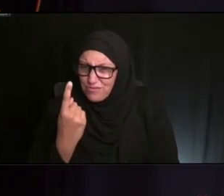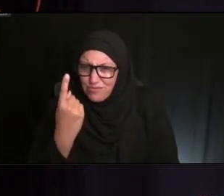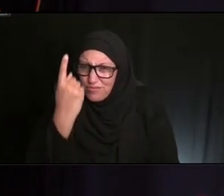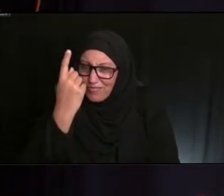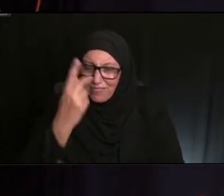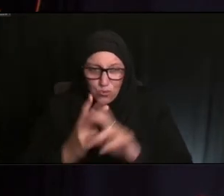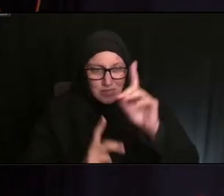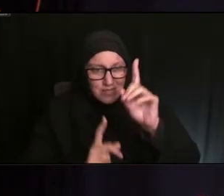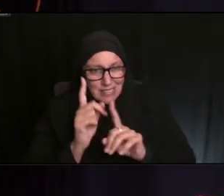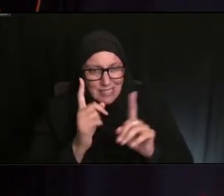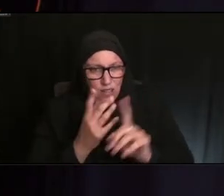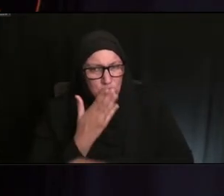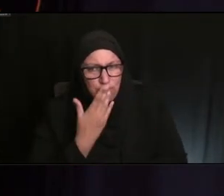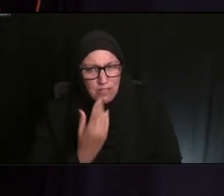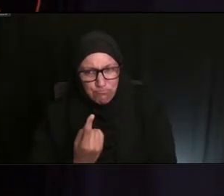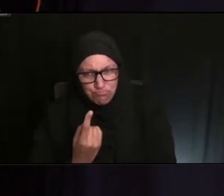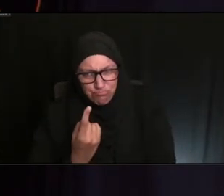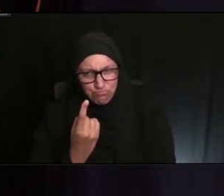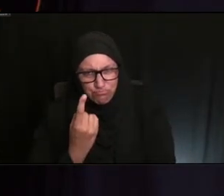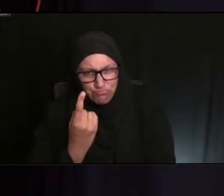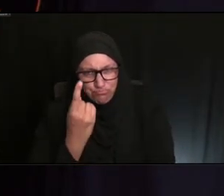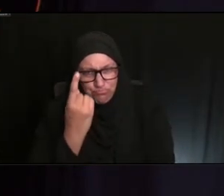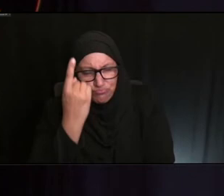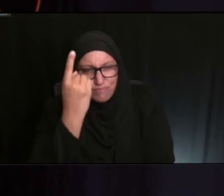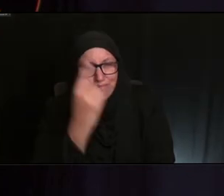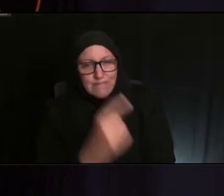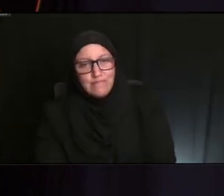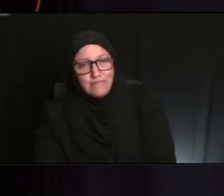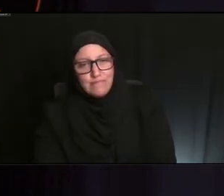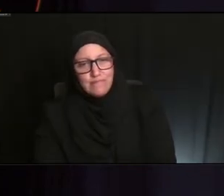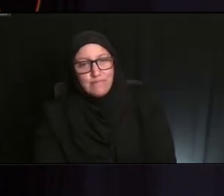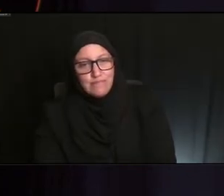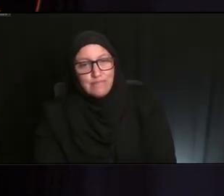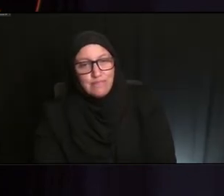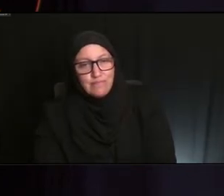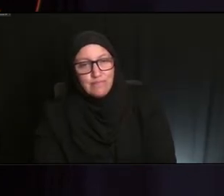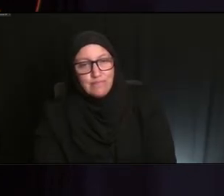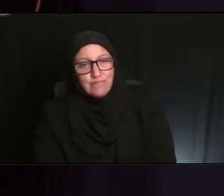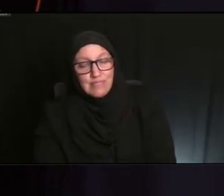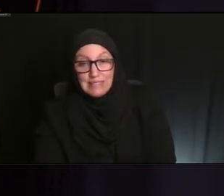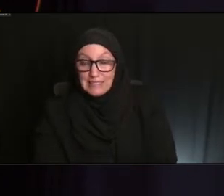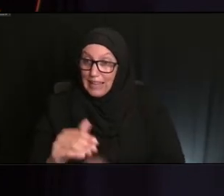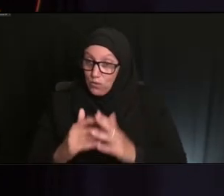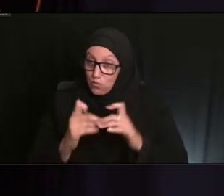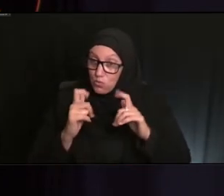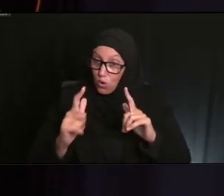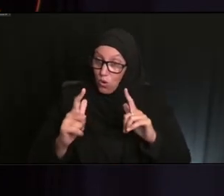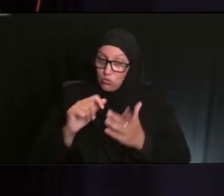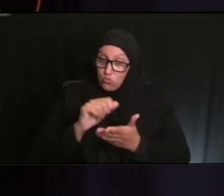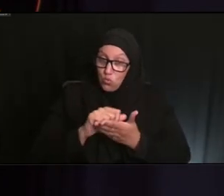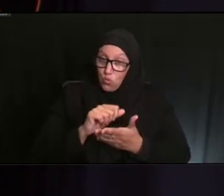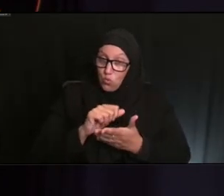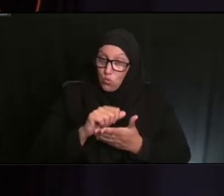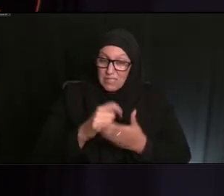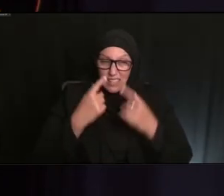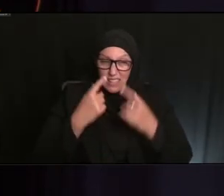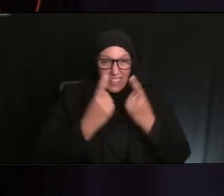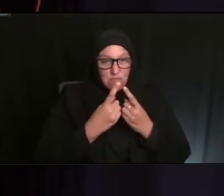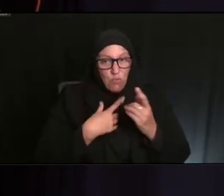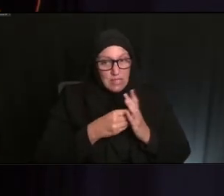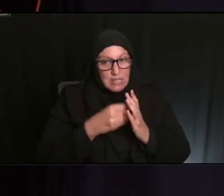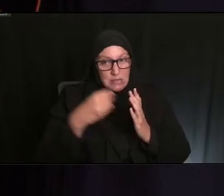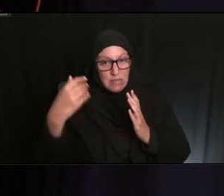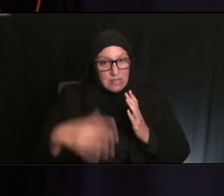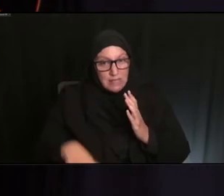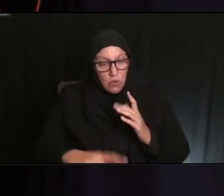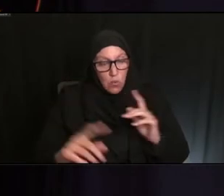You know, when you go in the stores, start selling things more expensive, things are starting to get more. Look, take for example now, what's